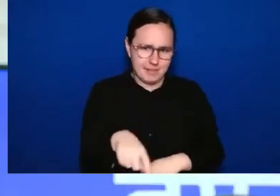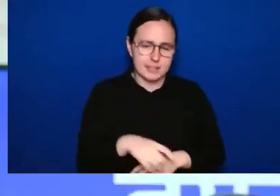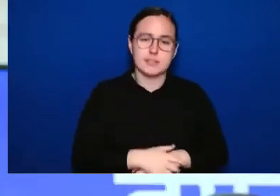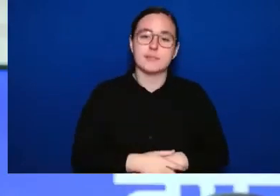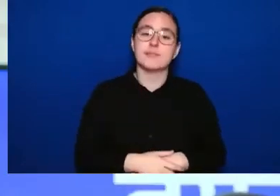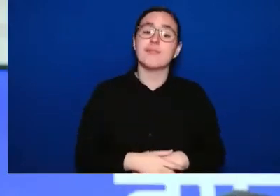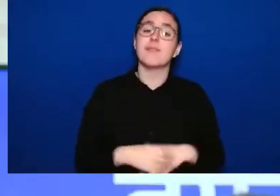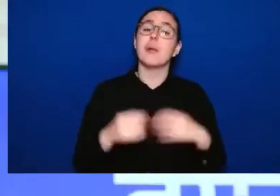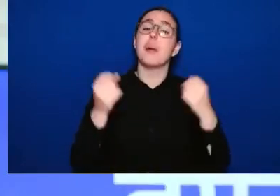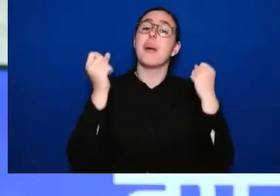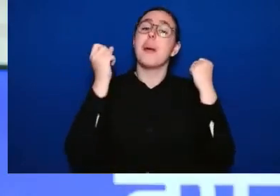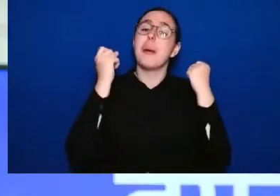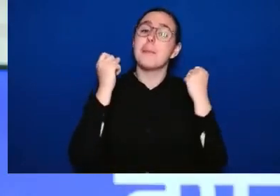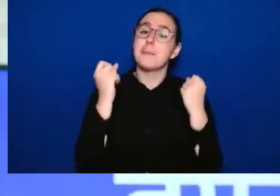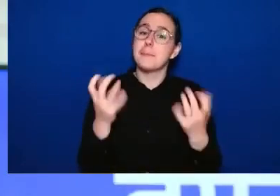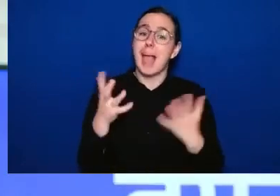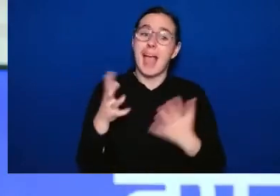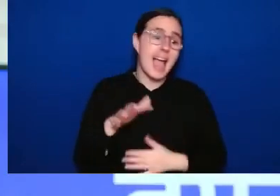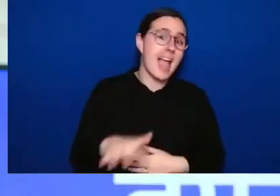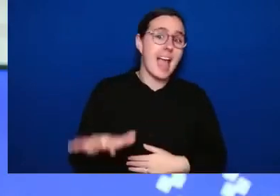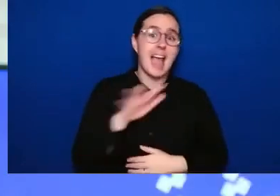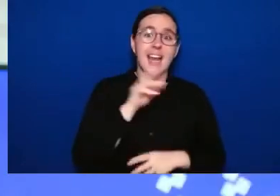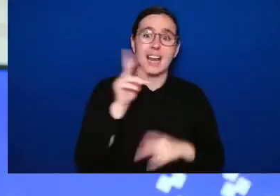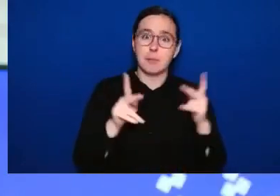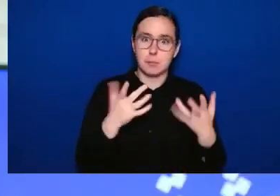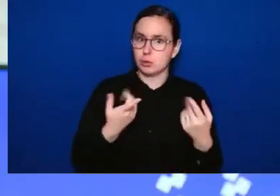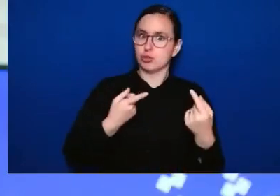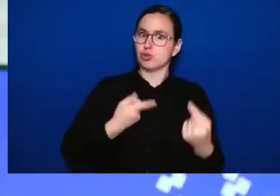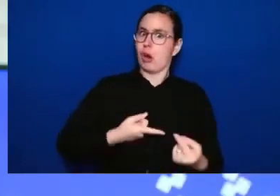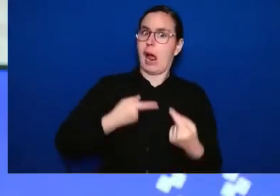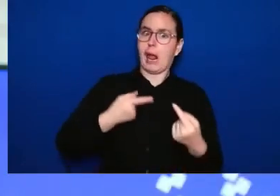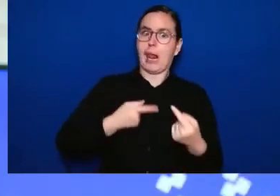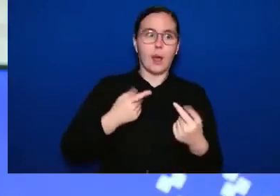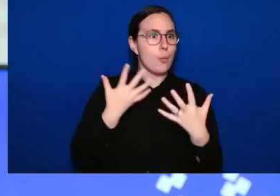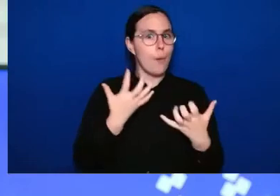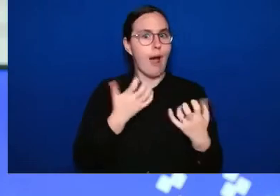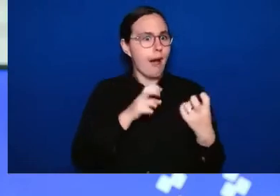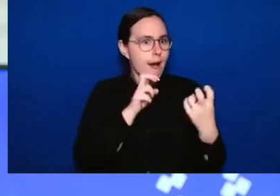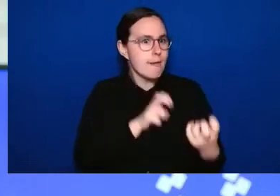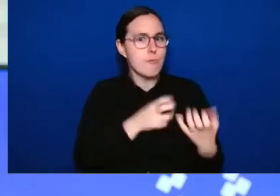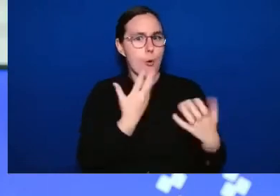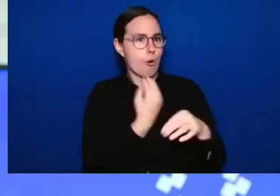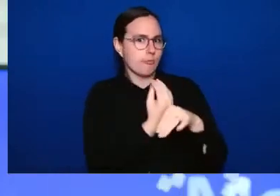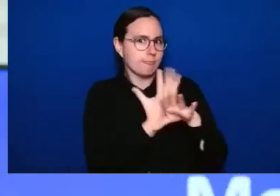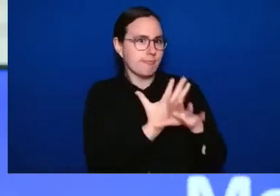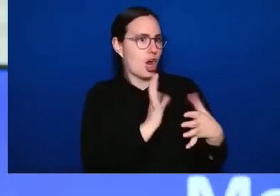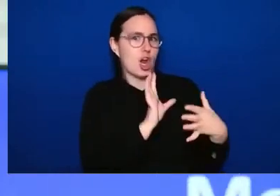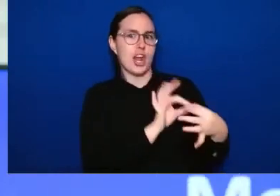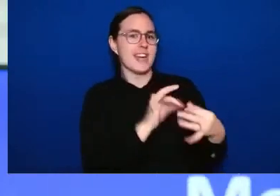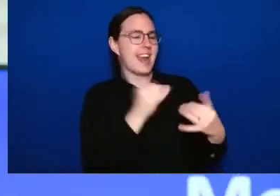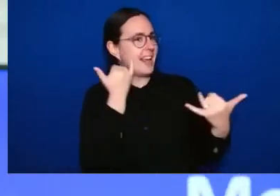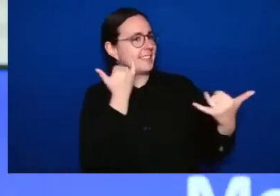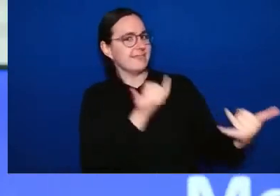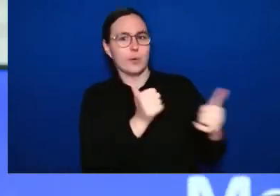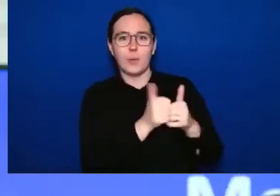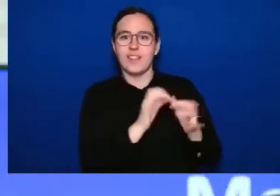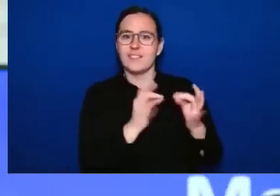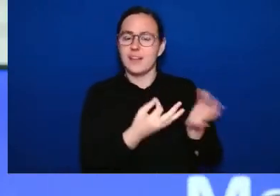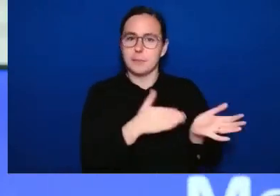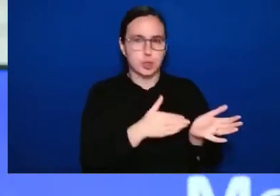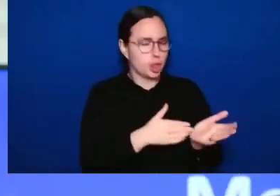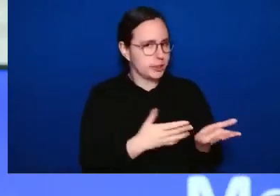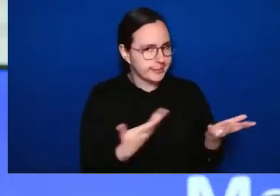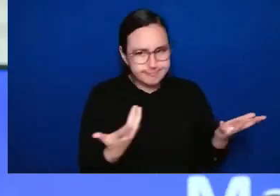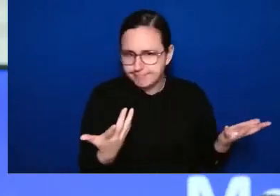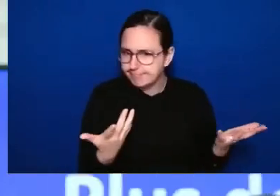challenges. I certainly hear that out in the community. As many of you will know, my wife is a family doctor. And so many